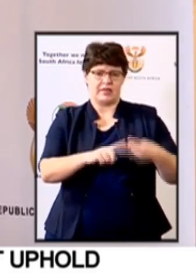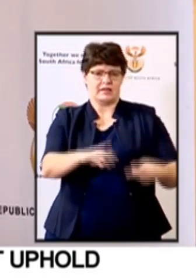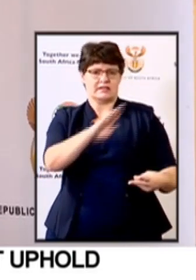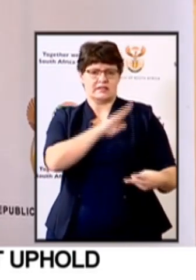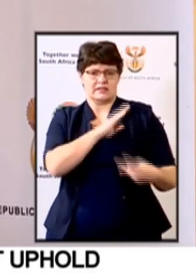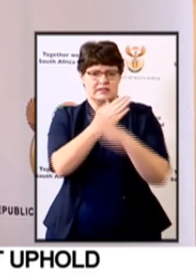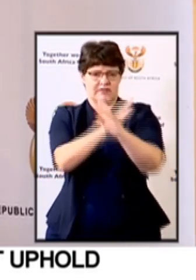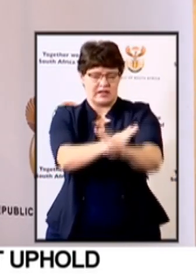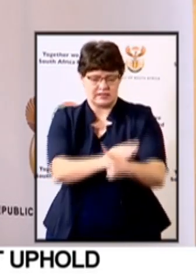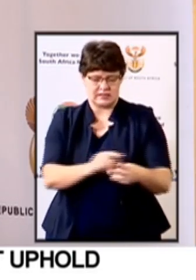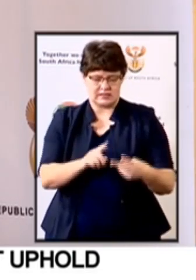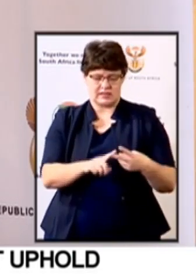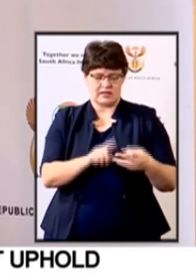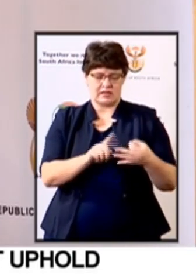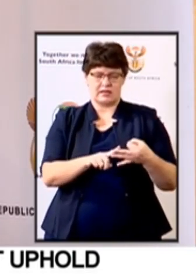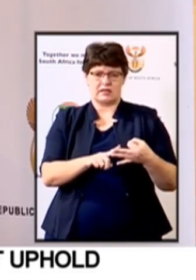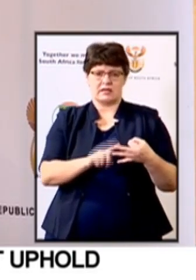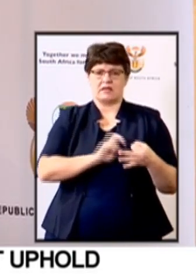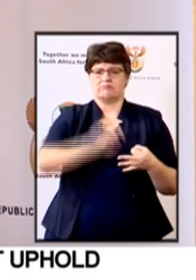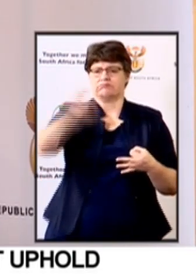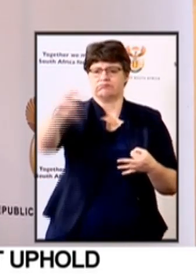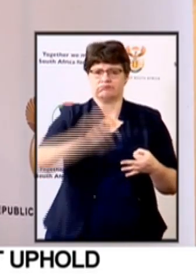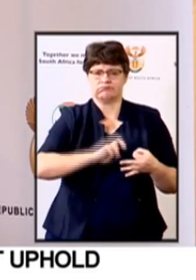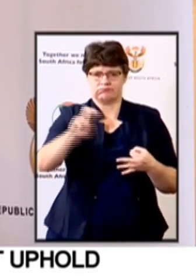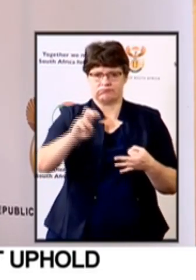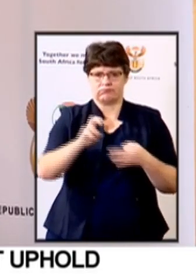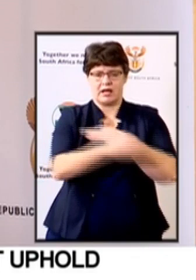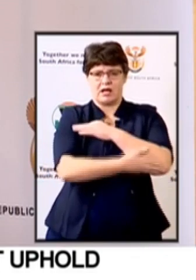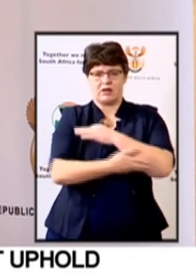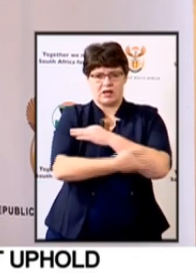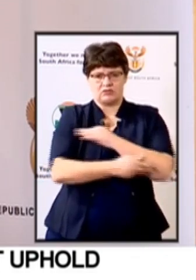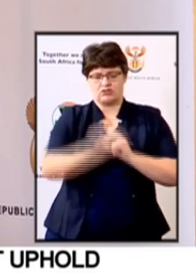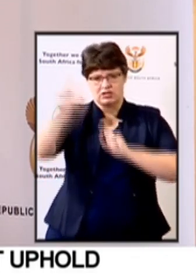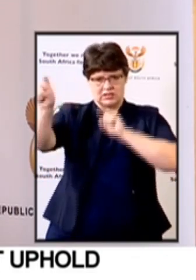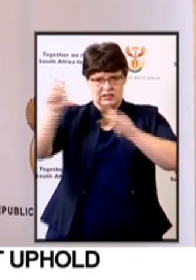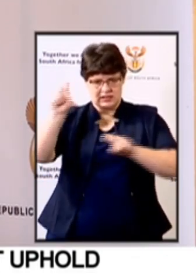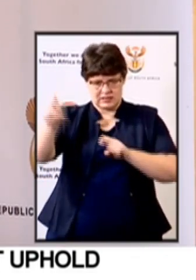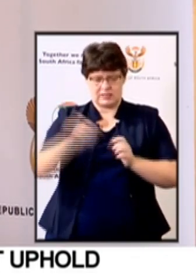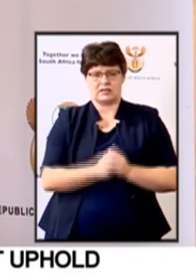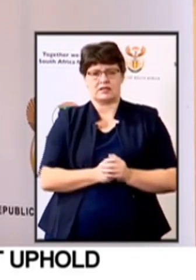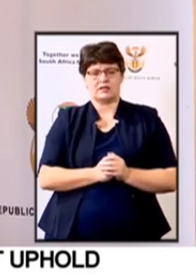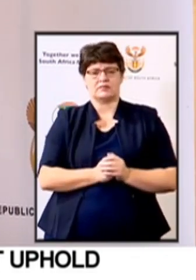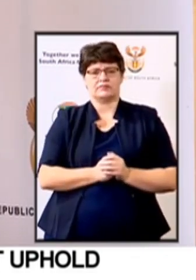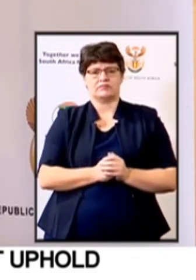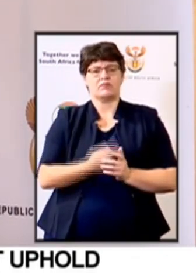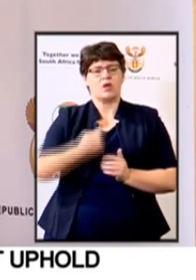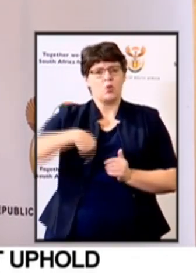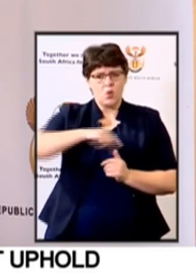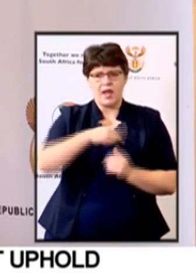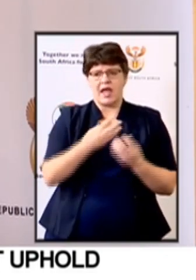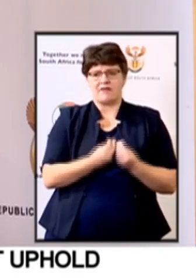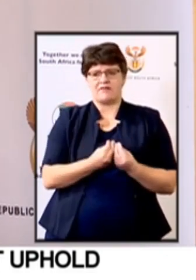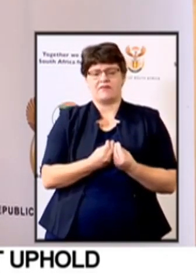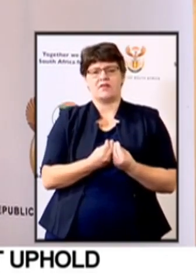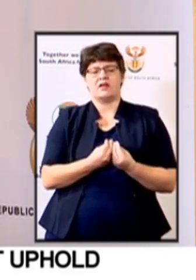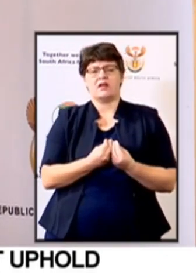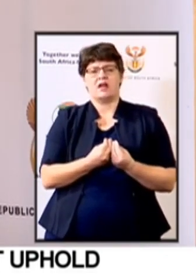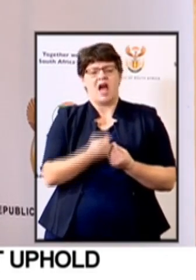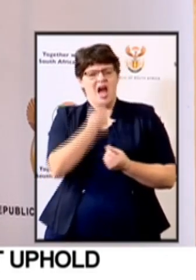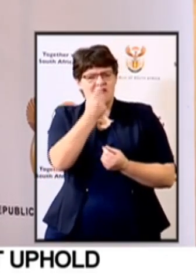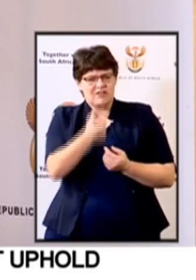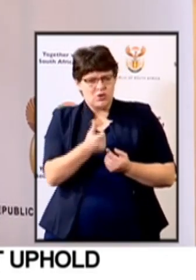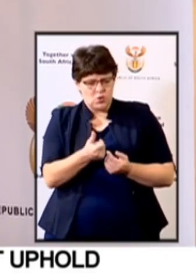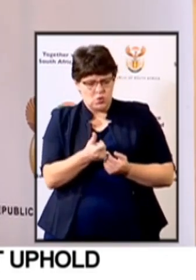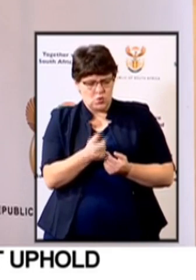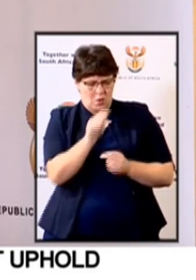defense, immigration, safety, among others. Our state has progressed from serving a few to